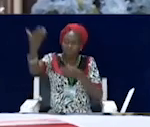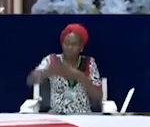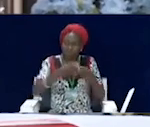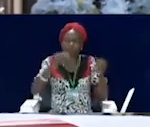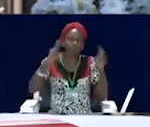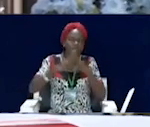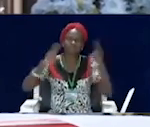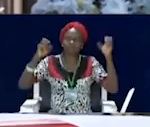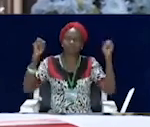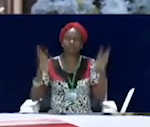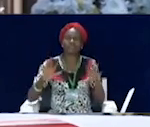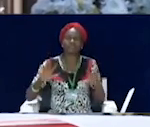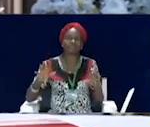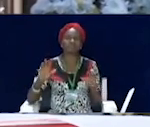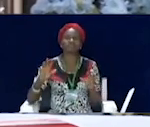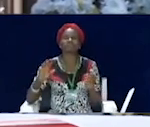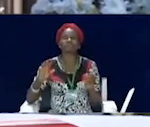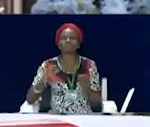many.